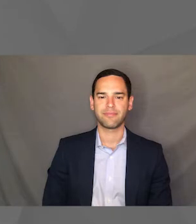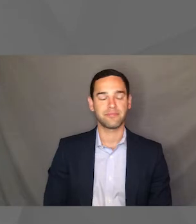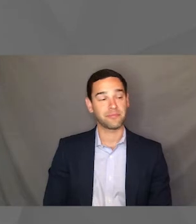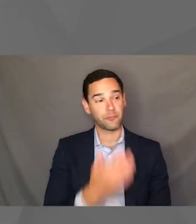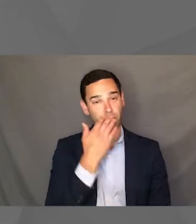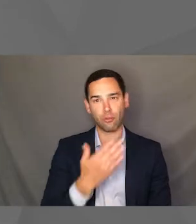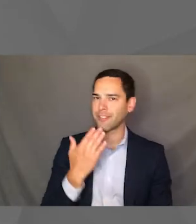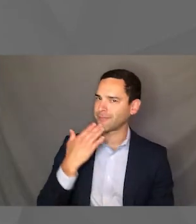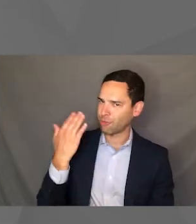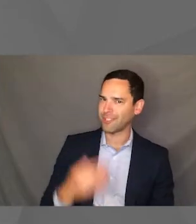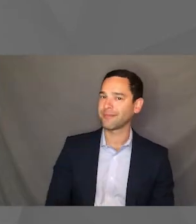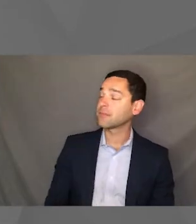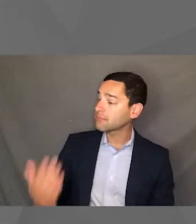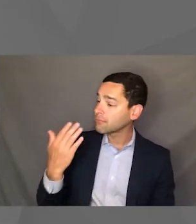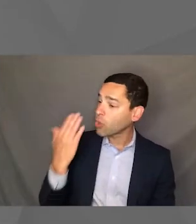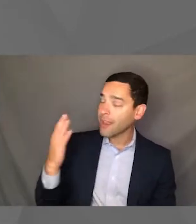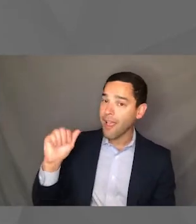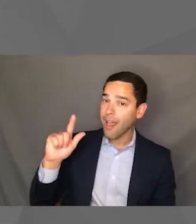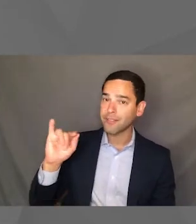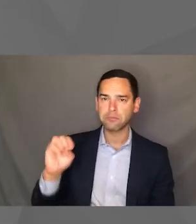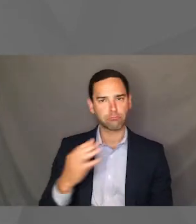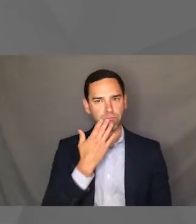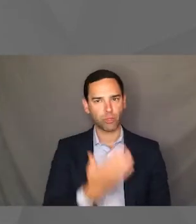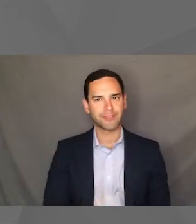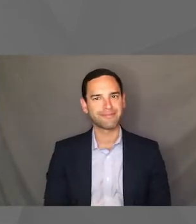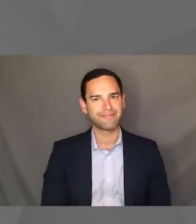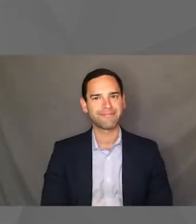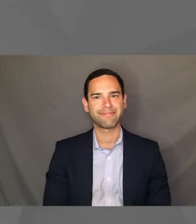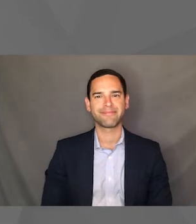morning. Good morning. Morning, Alice. Morning.